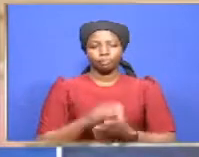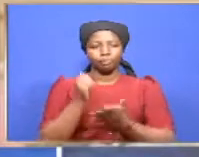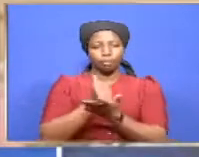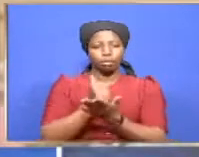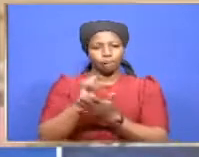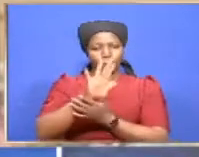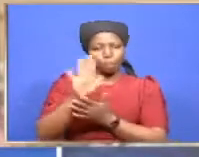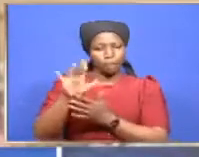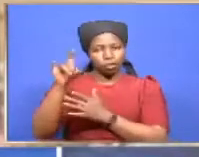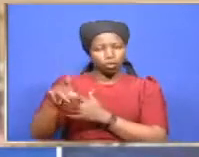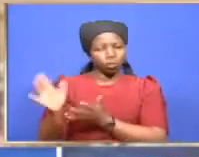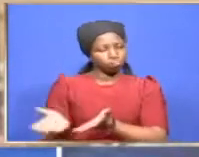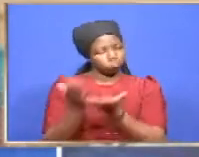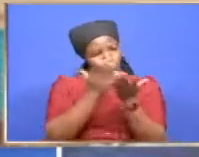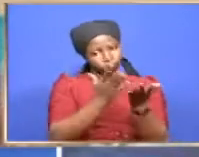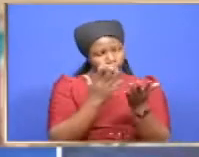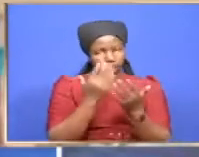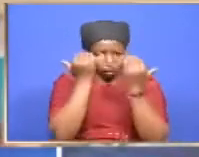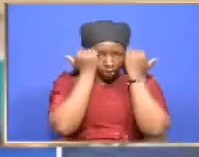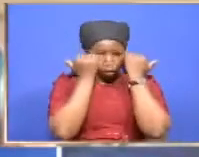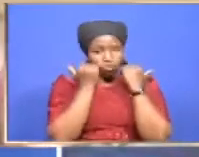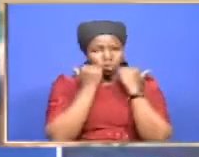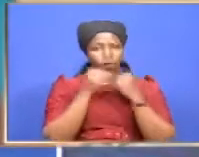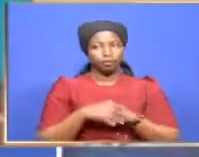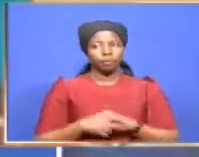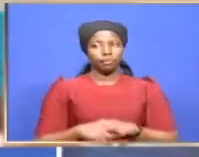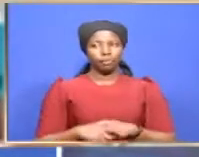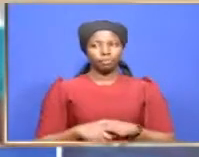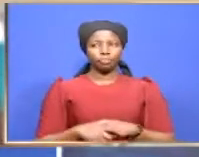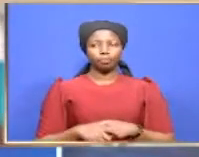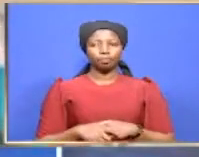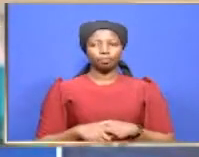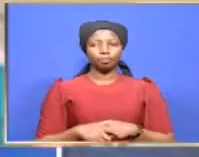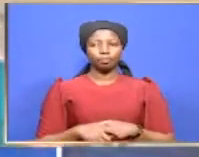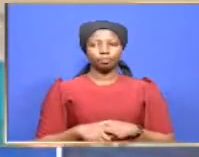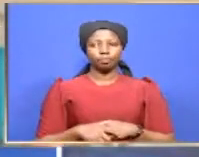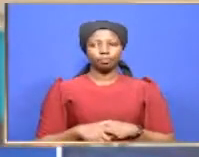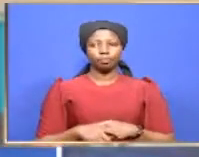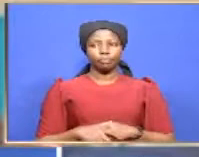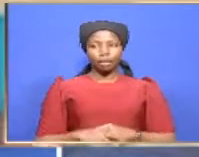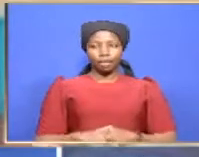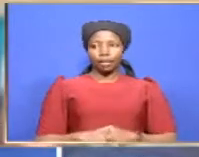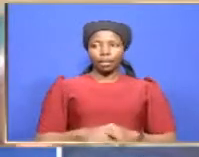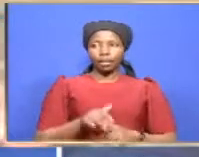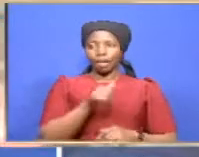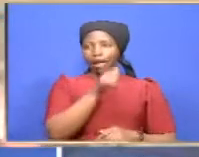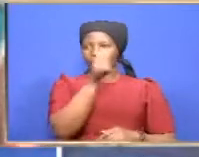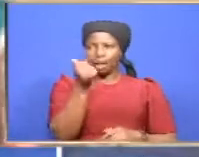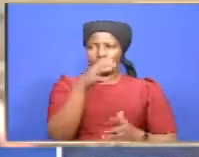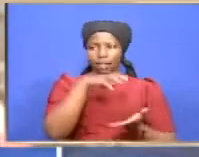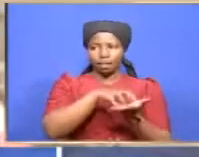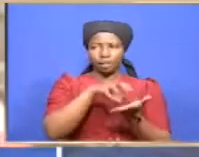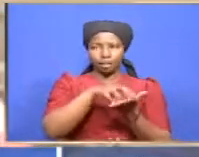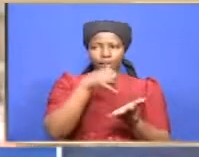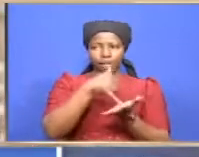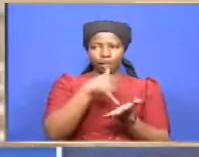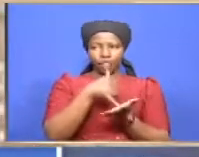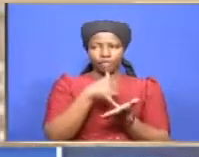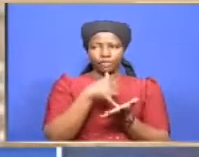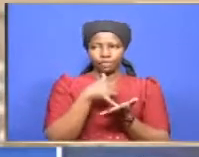travel documents. Also, another case that we were able to follow up involves a case